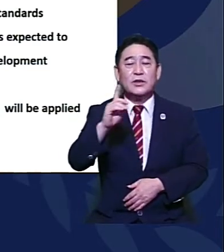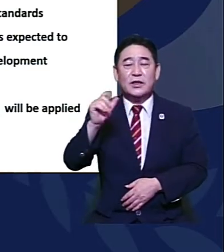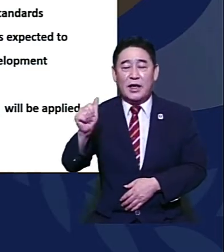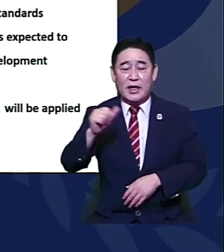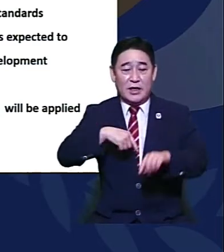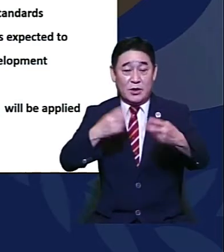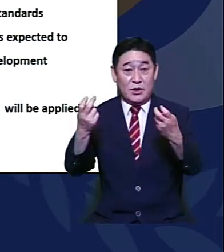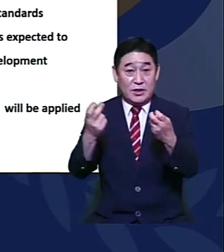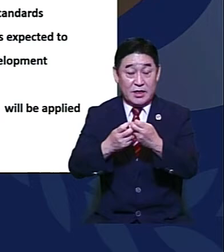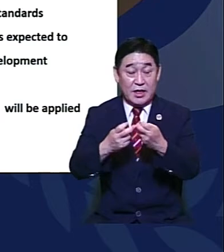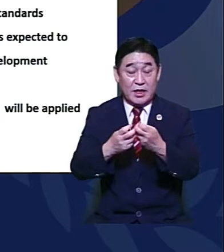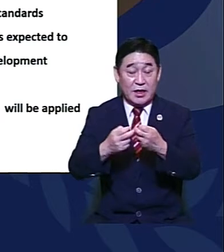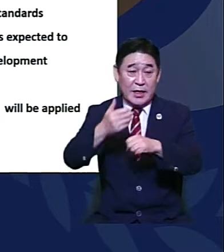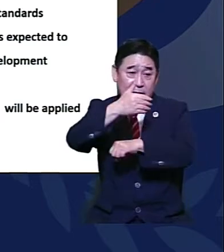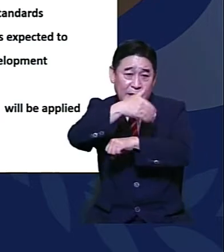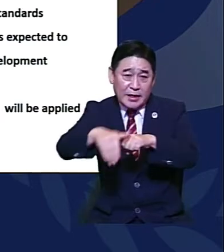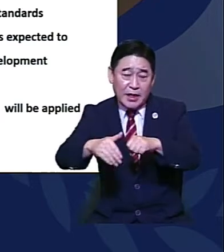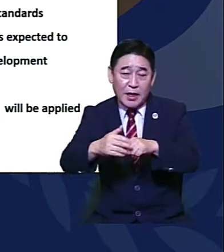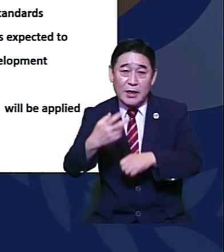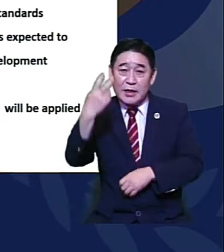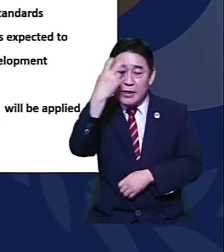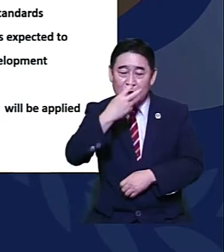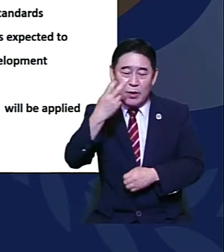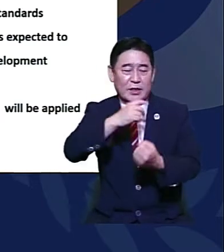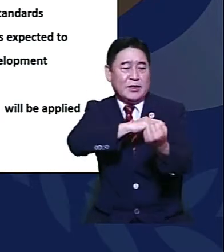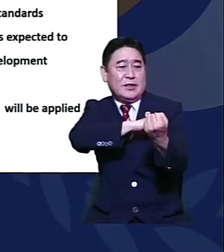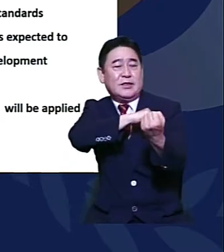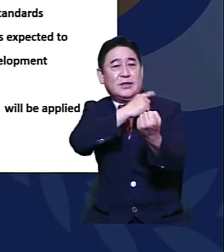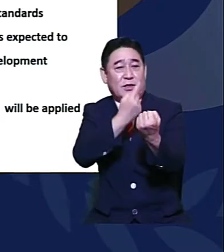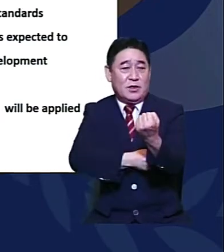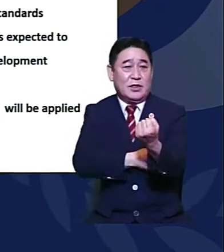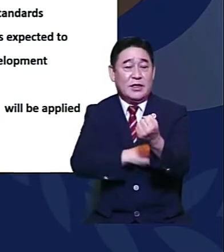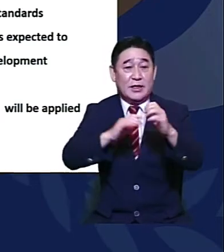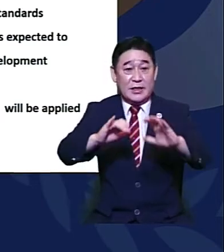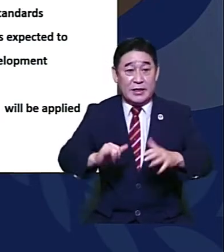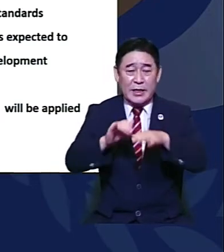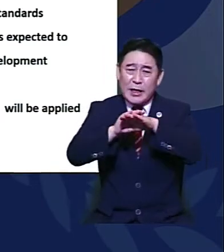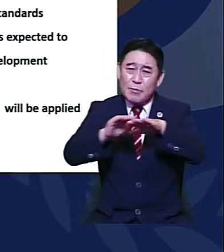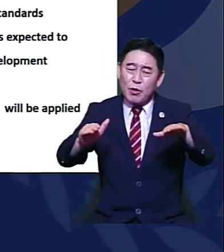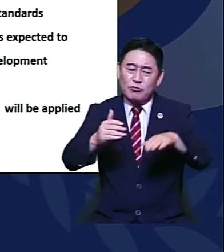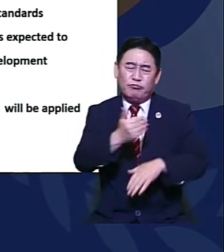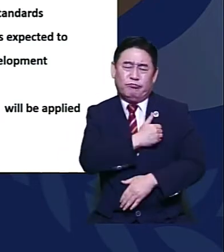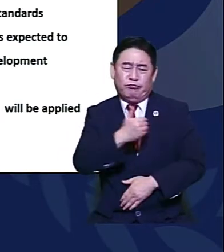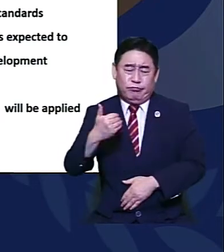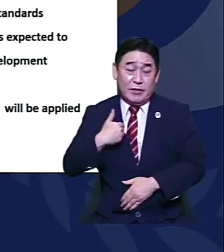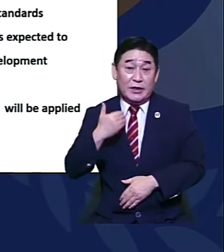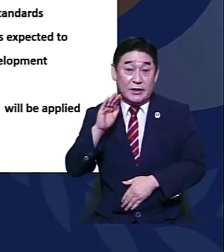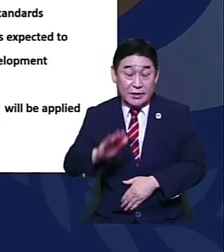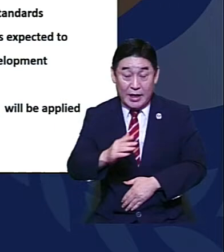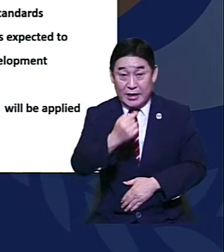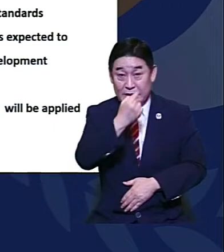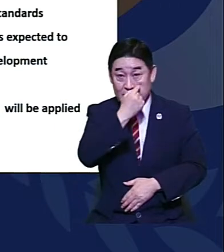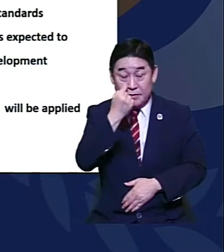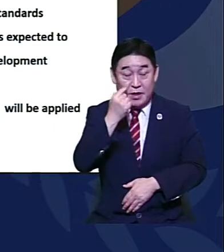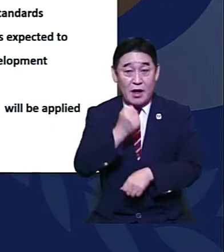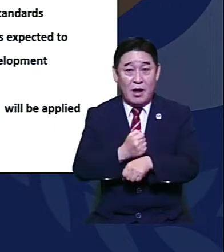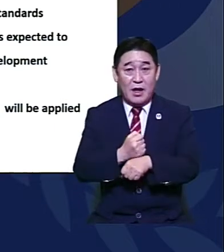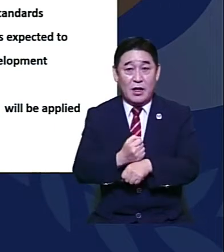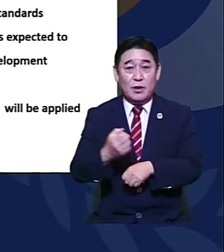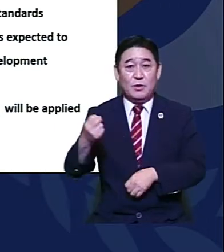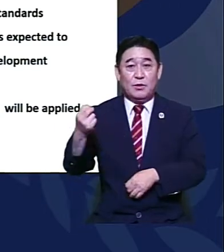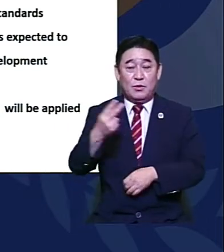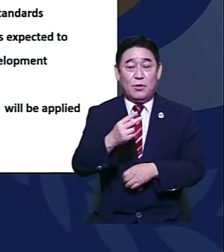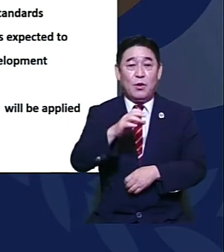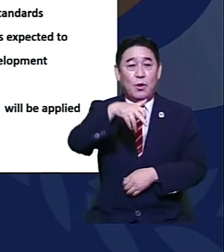project management capacity meet global standards. Blended finance, such as